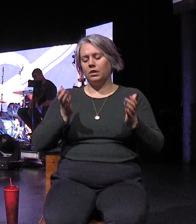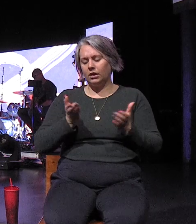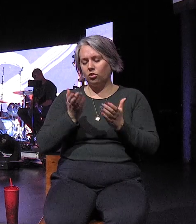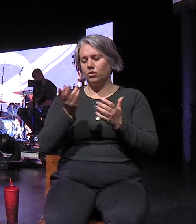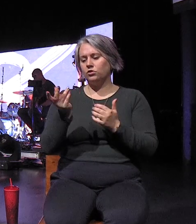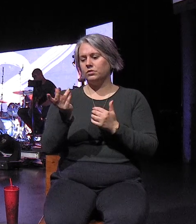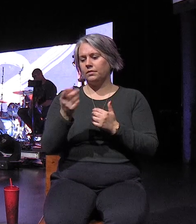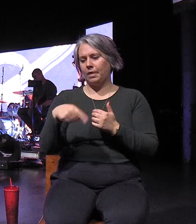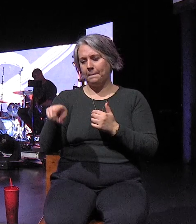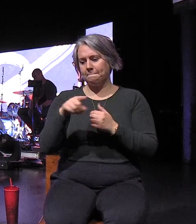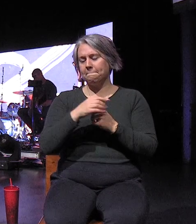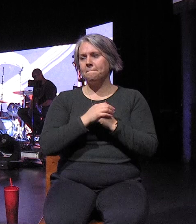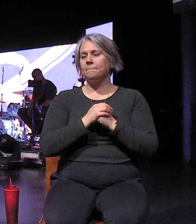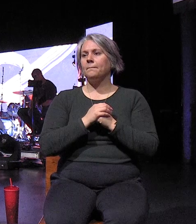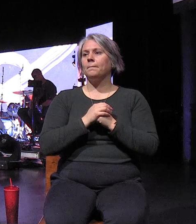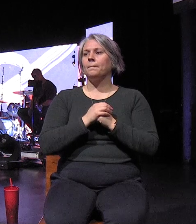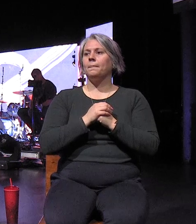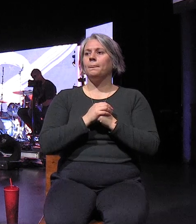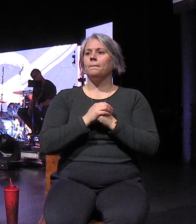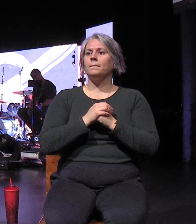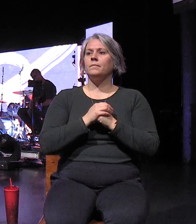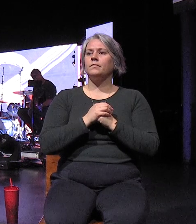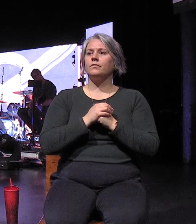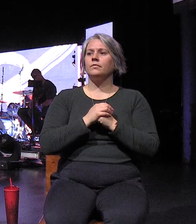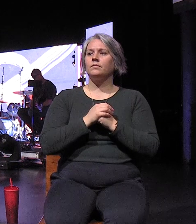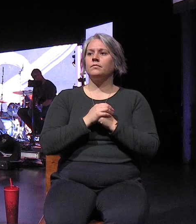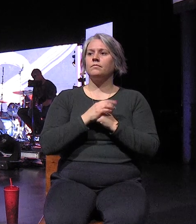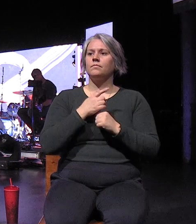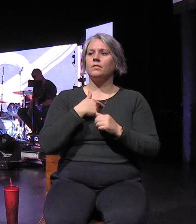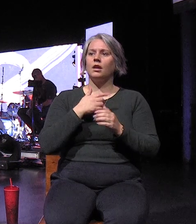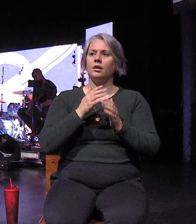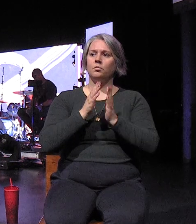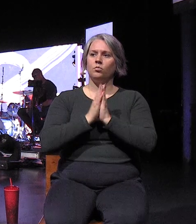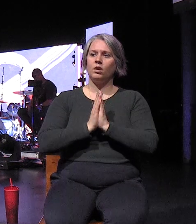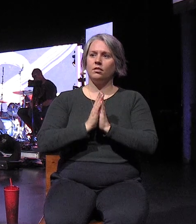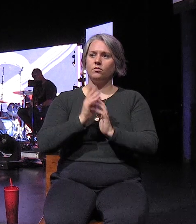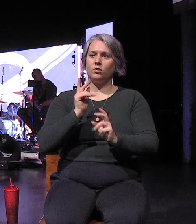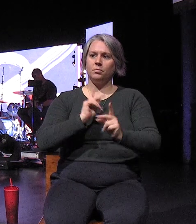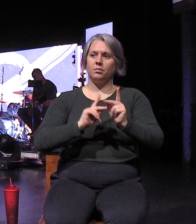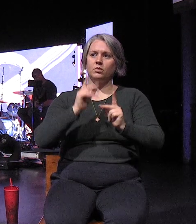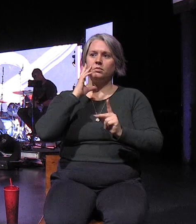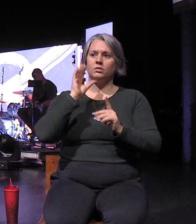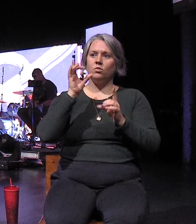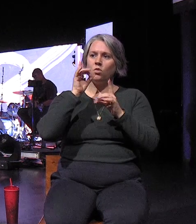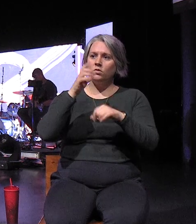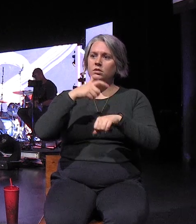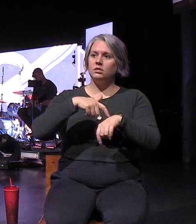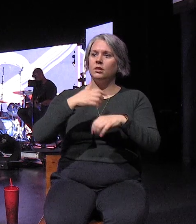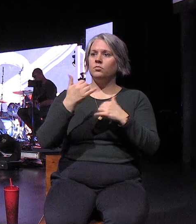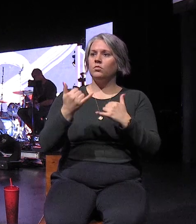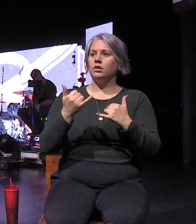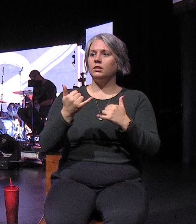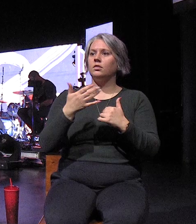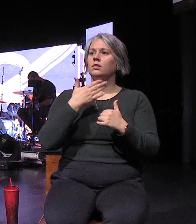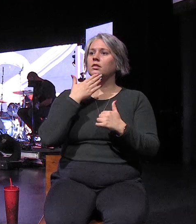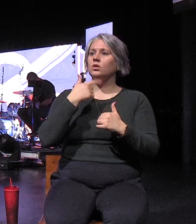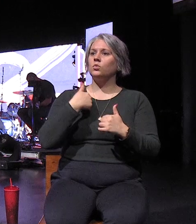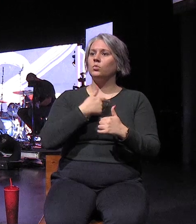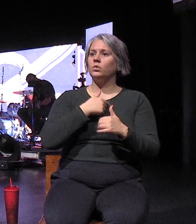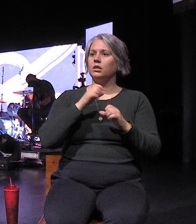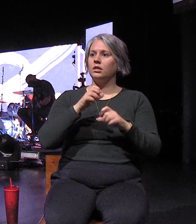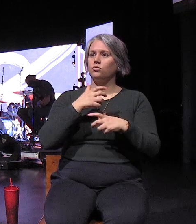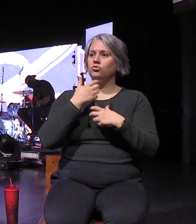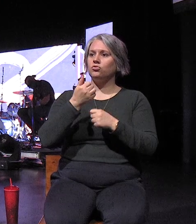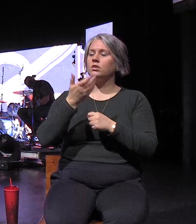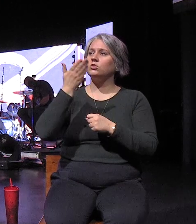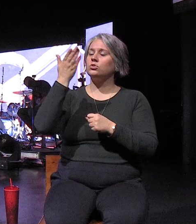for all those, Lord Jesus, that are going through a difficult time right now. I thank you, Lord, that we can trust you. Lord, we do